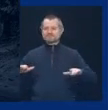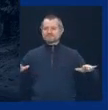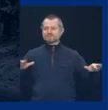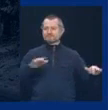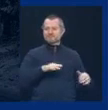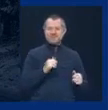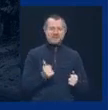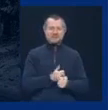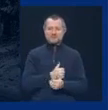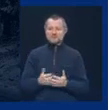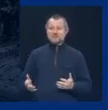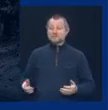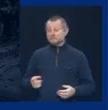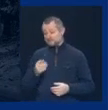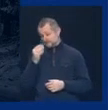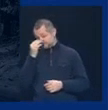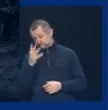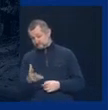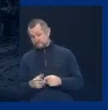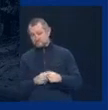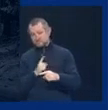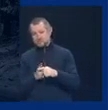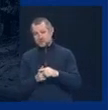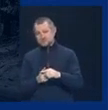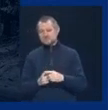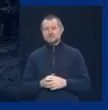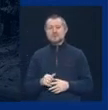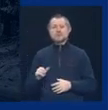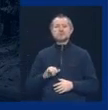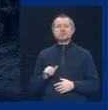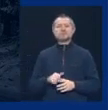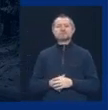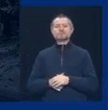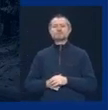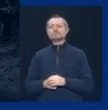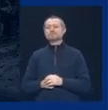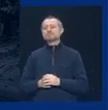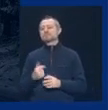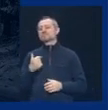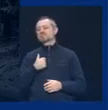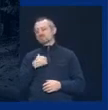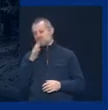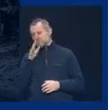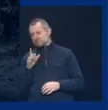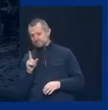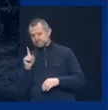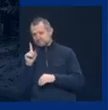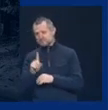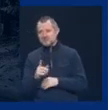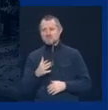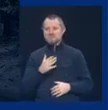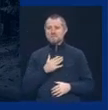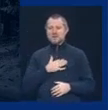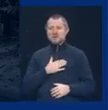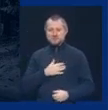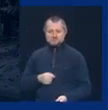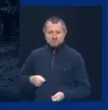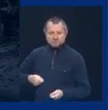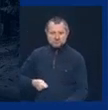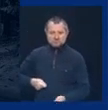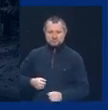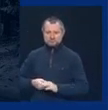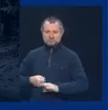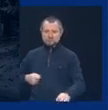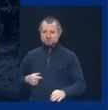plus I will be out there with my shovel, and I